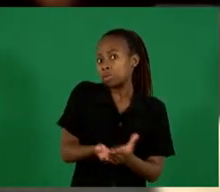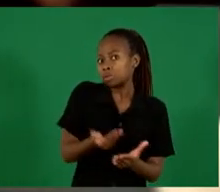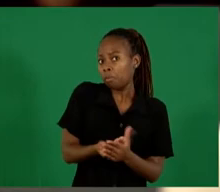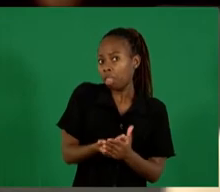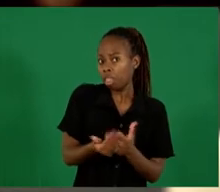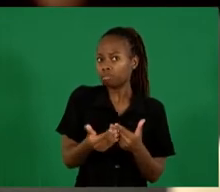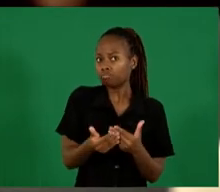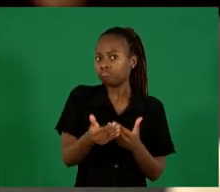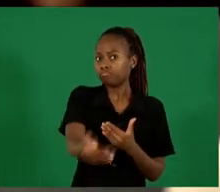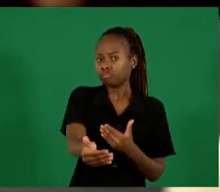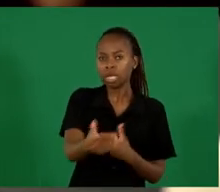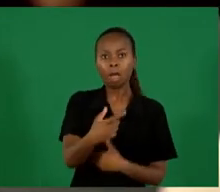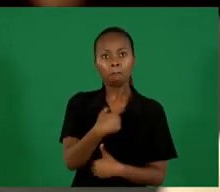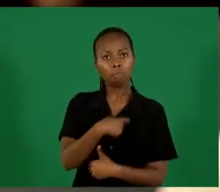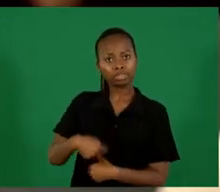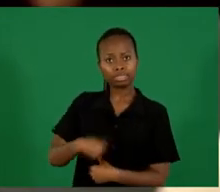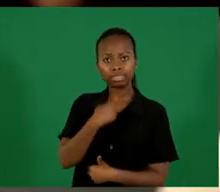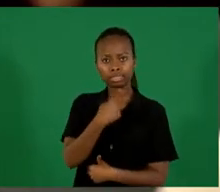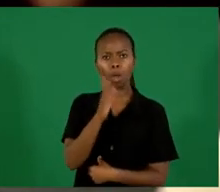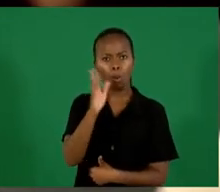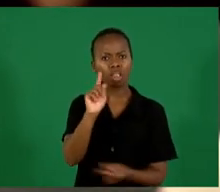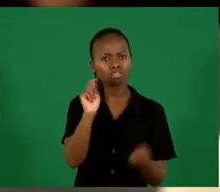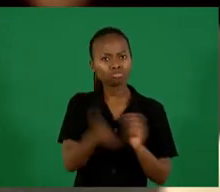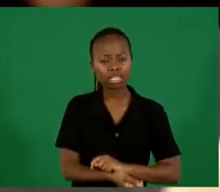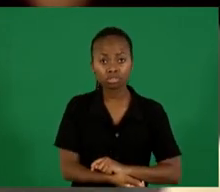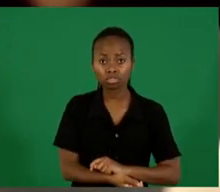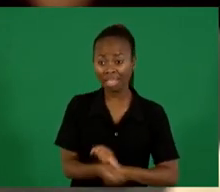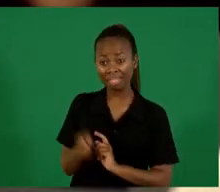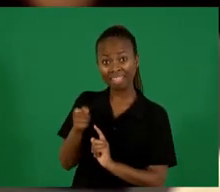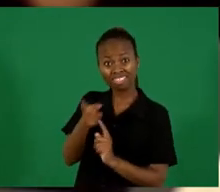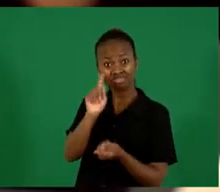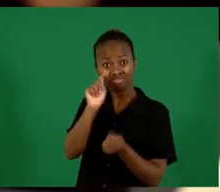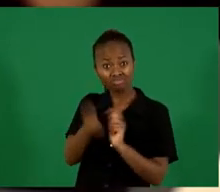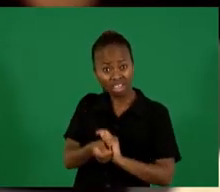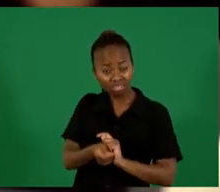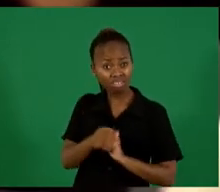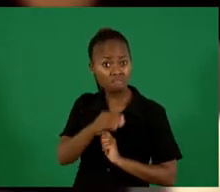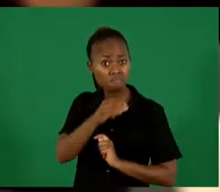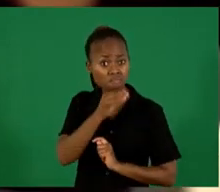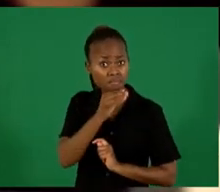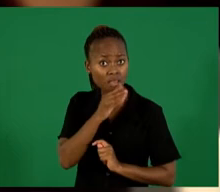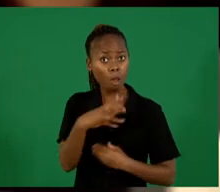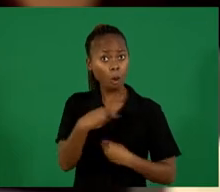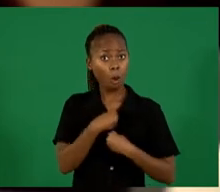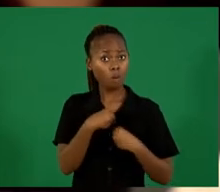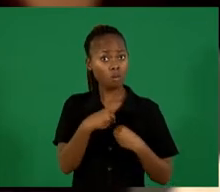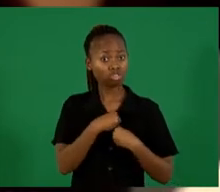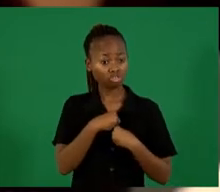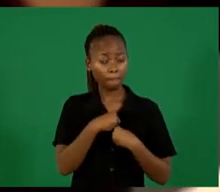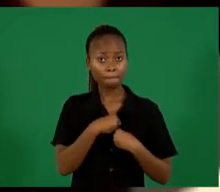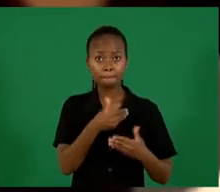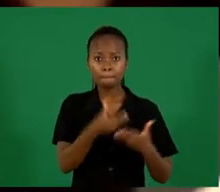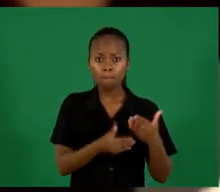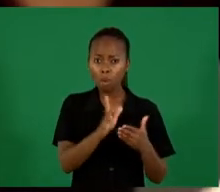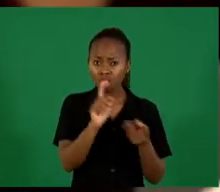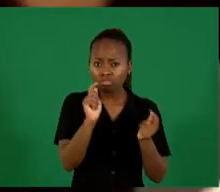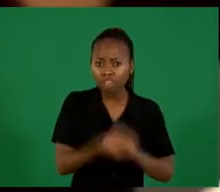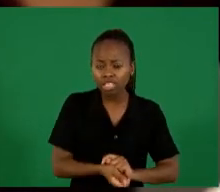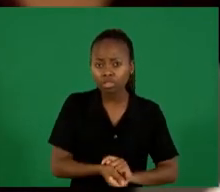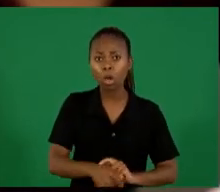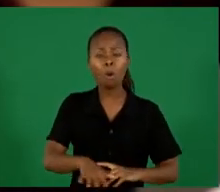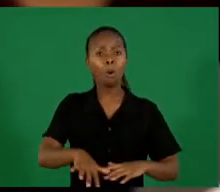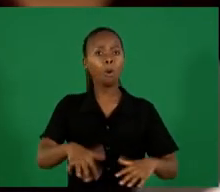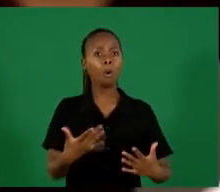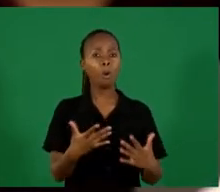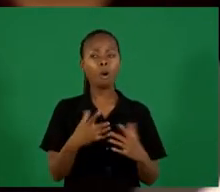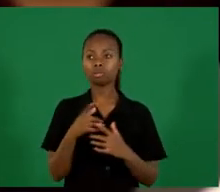is, what is that change? Is that change pertaining to the ownership, or it's pertaining to the mandate of